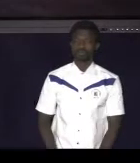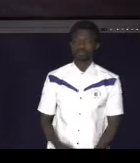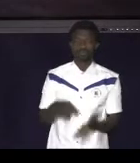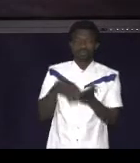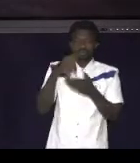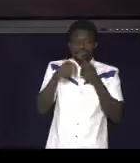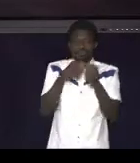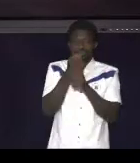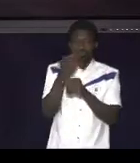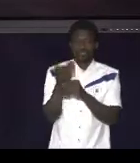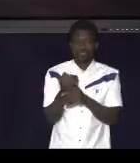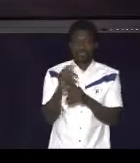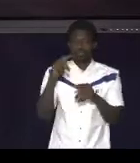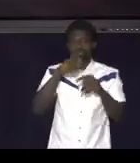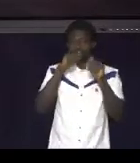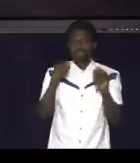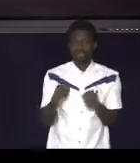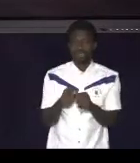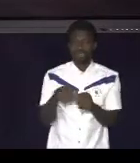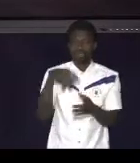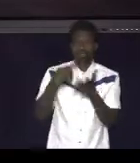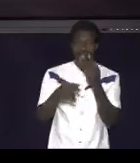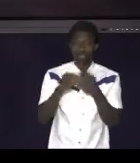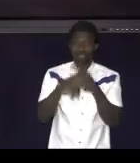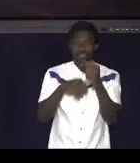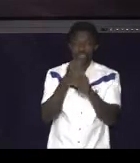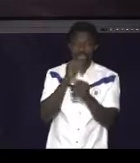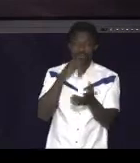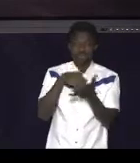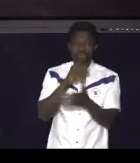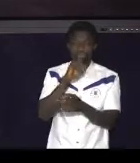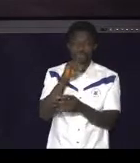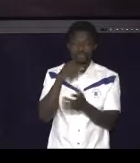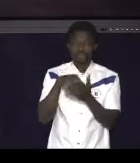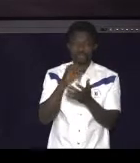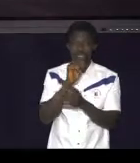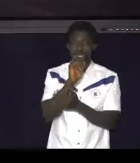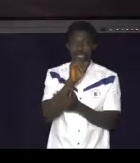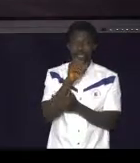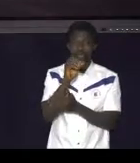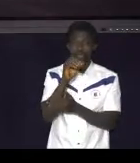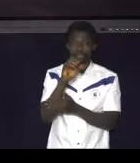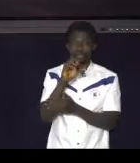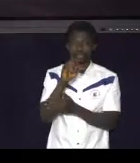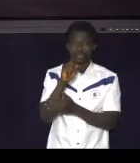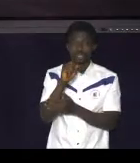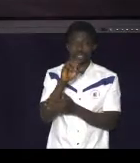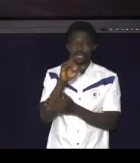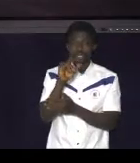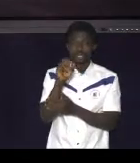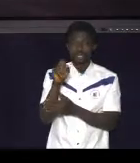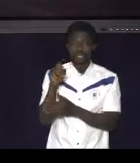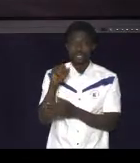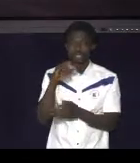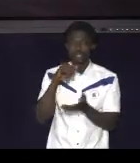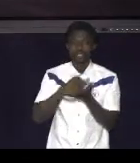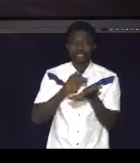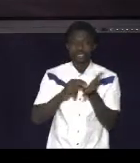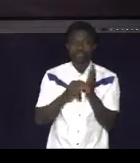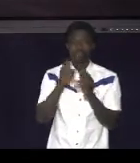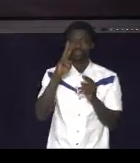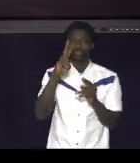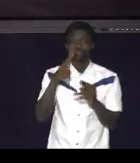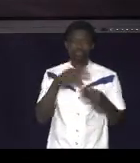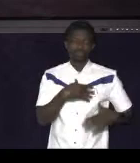of triangle, what type of triangle is it? It is an isosceles triangle, and that means that two sides are